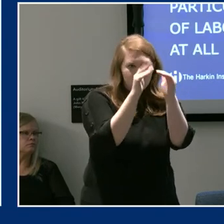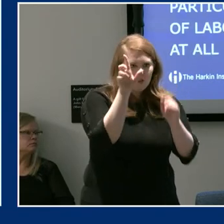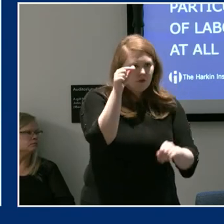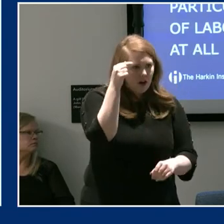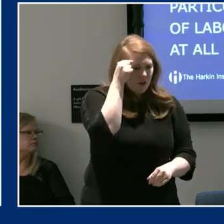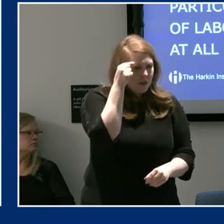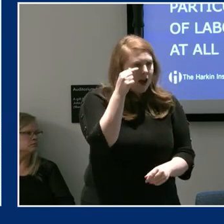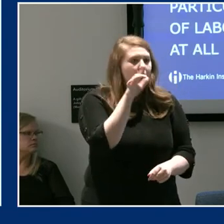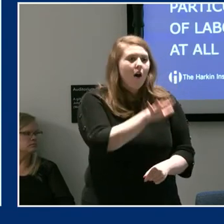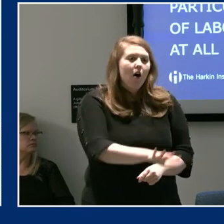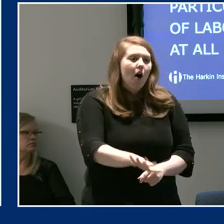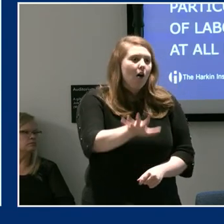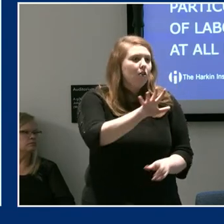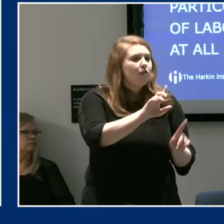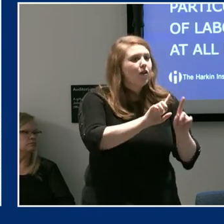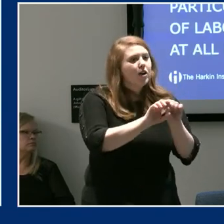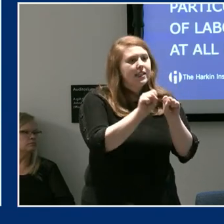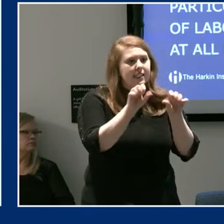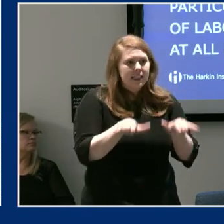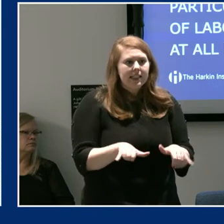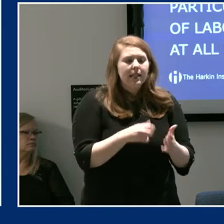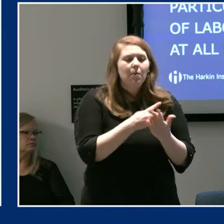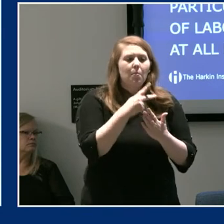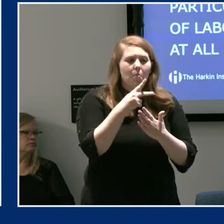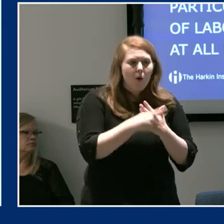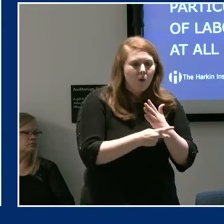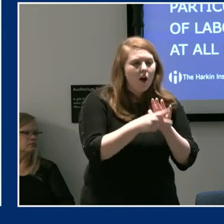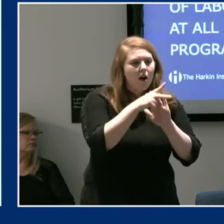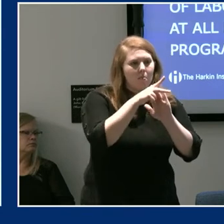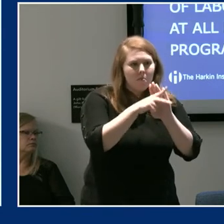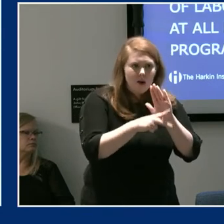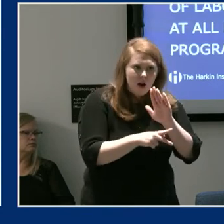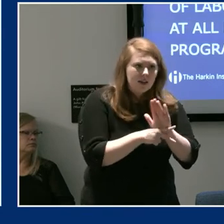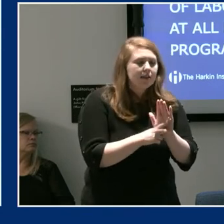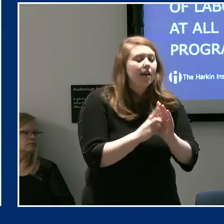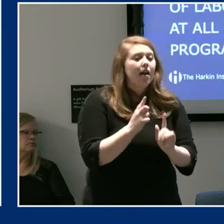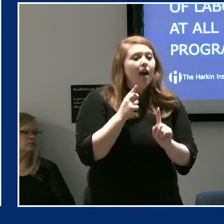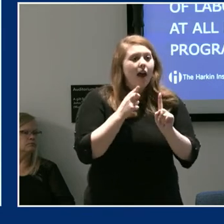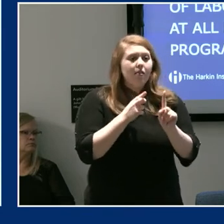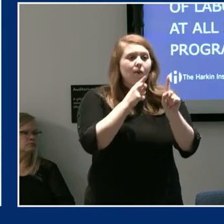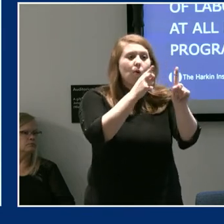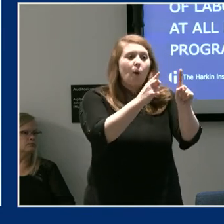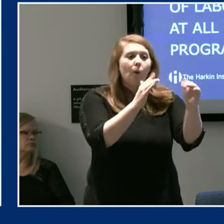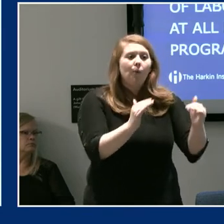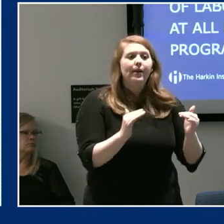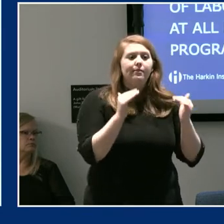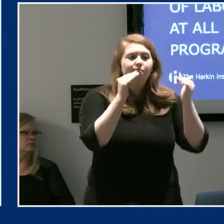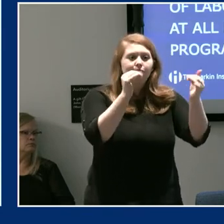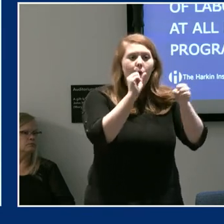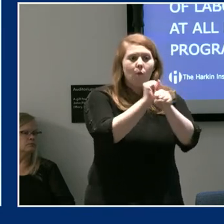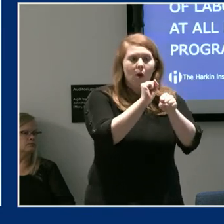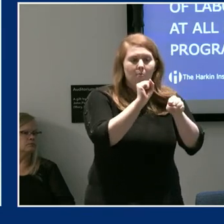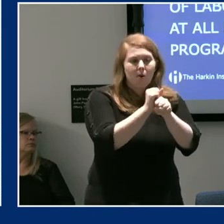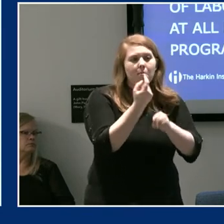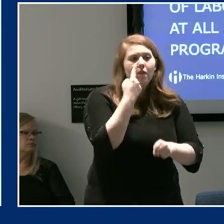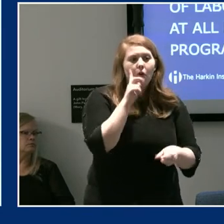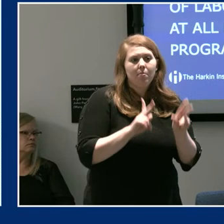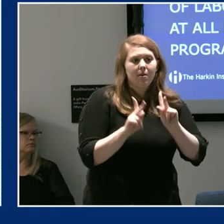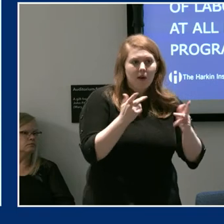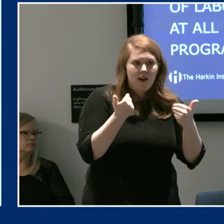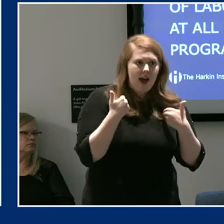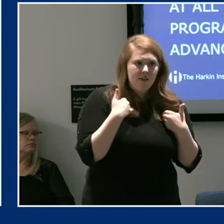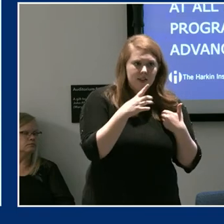systems, programs, and policies, with the goal of advancing employment for people with